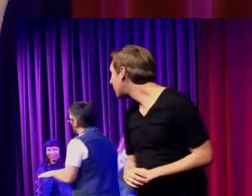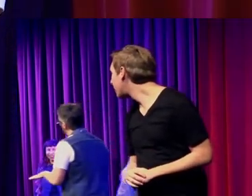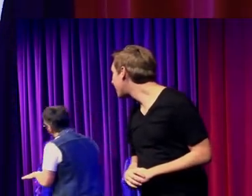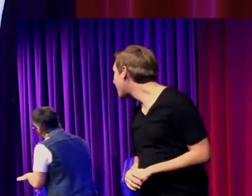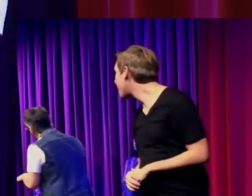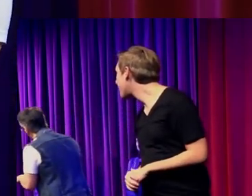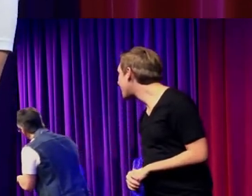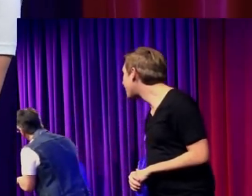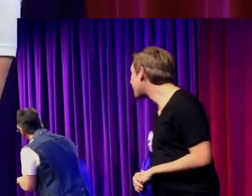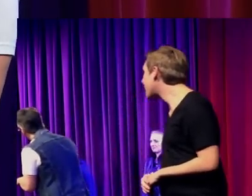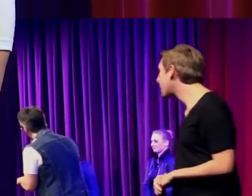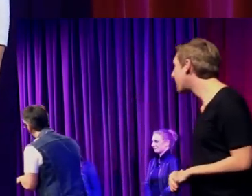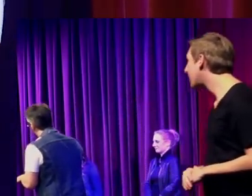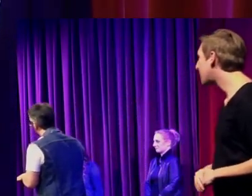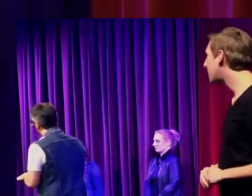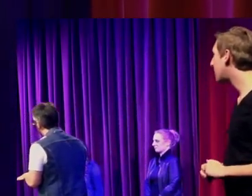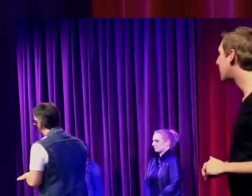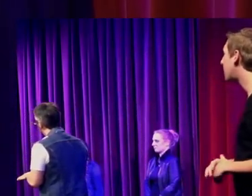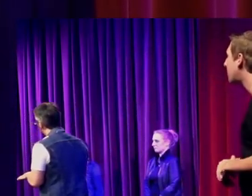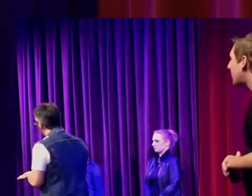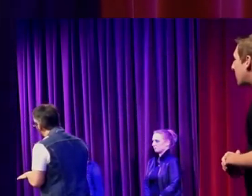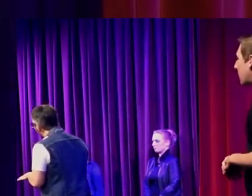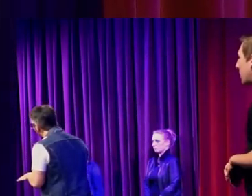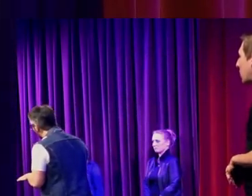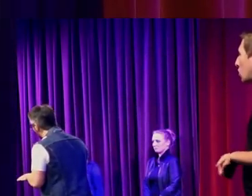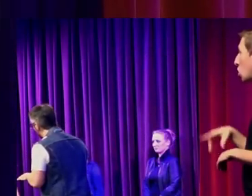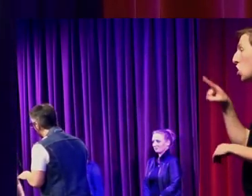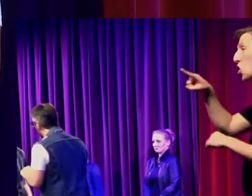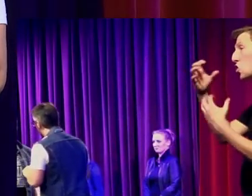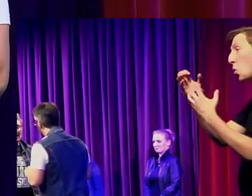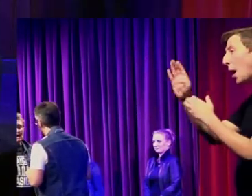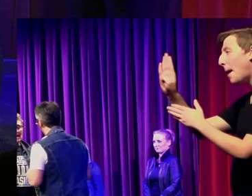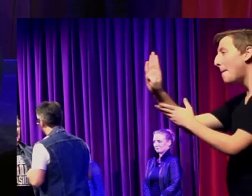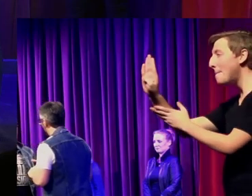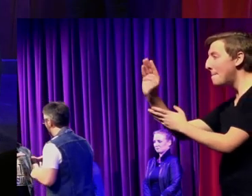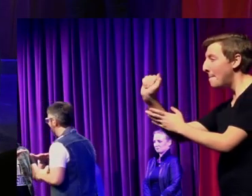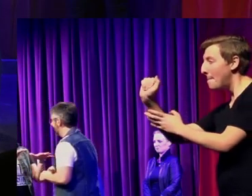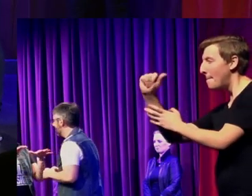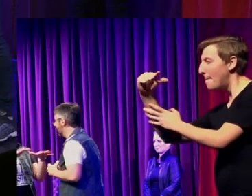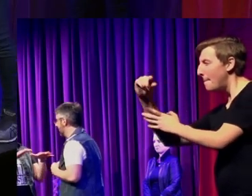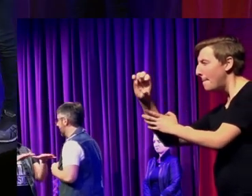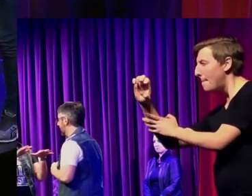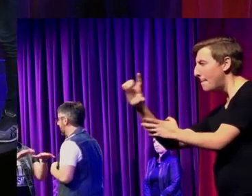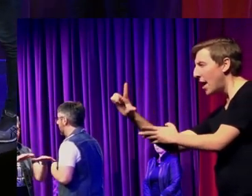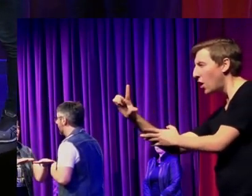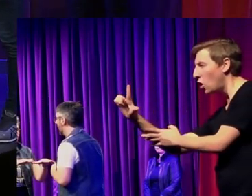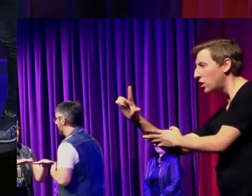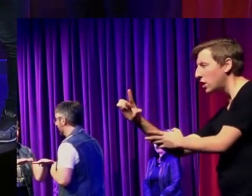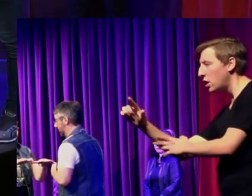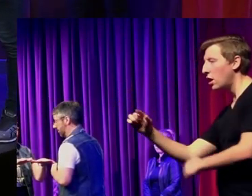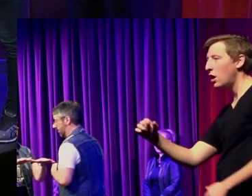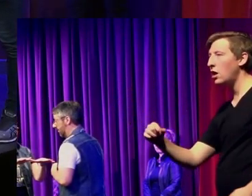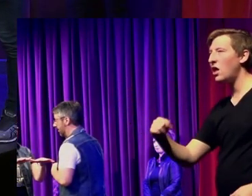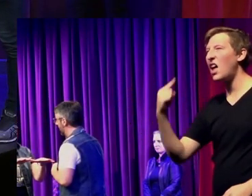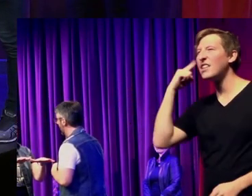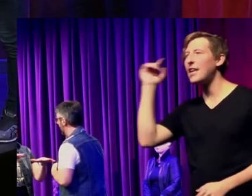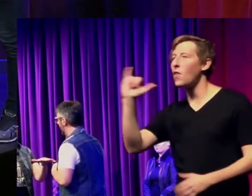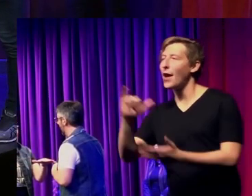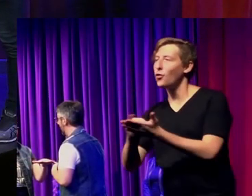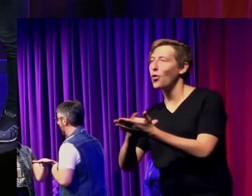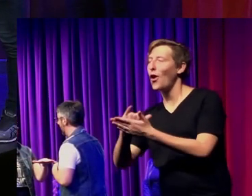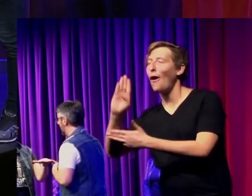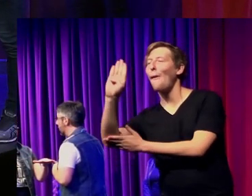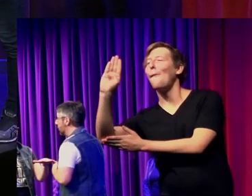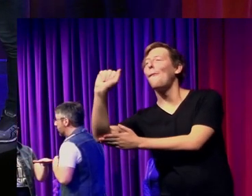What do you want in your bagel? Your bagel? I need 13 bagels